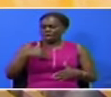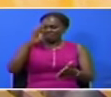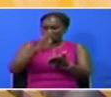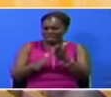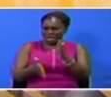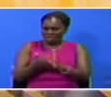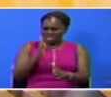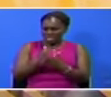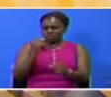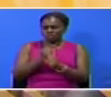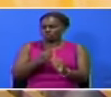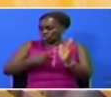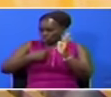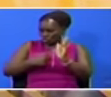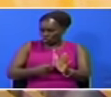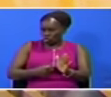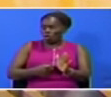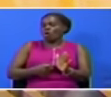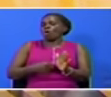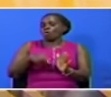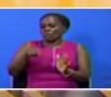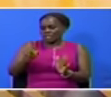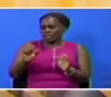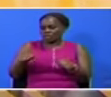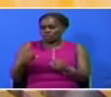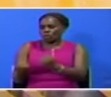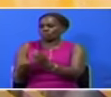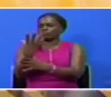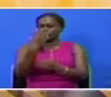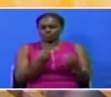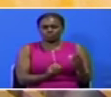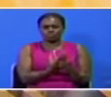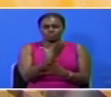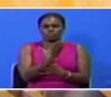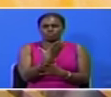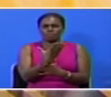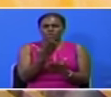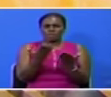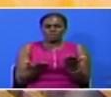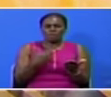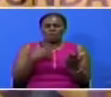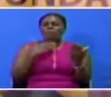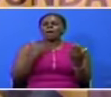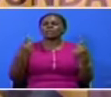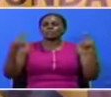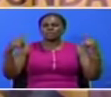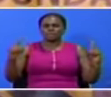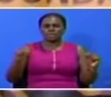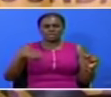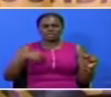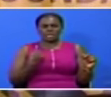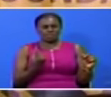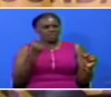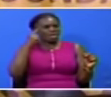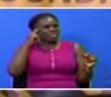And you have shown them that there are a lot of things that you can do if you are innovative and if you want to succeed. And for me, I